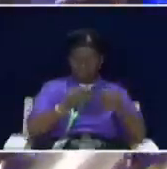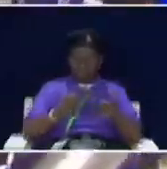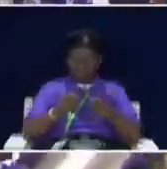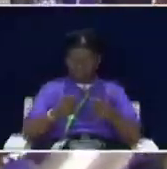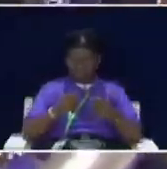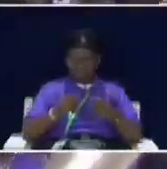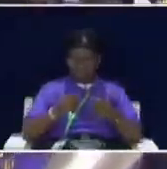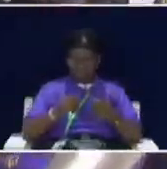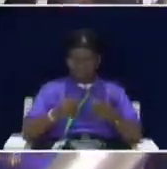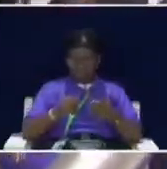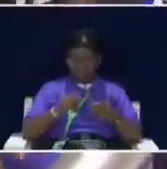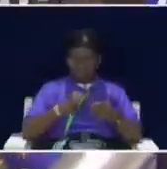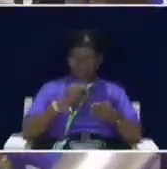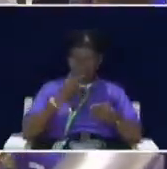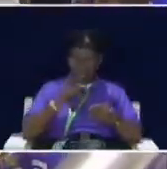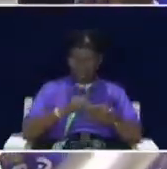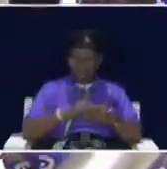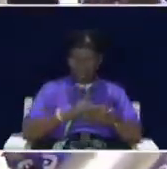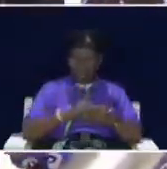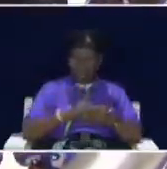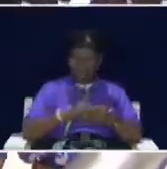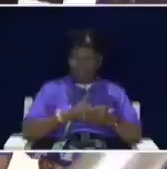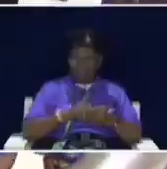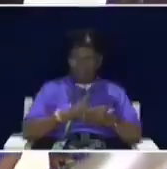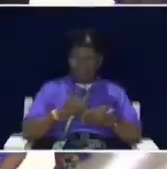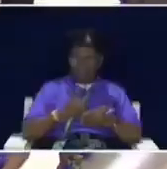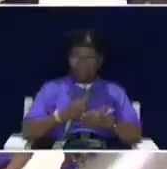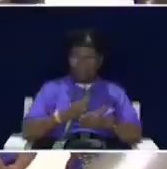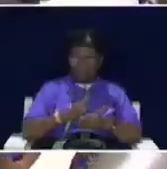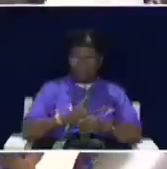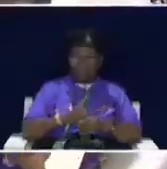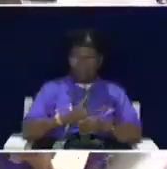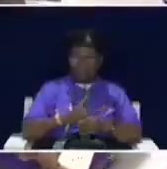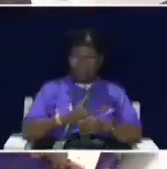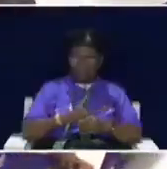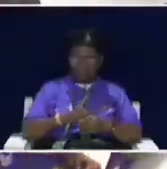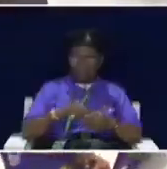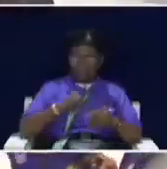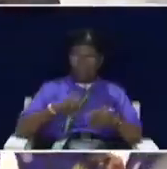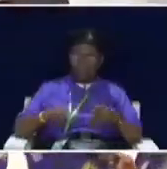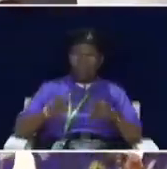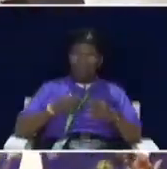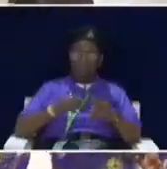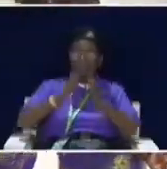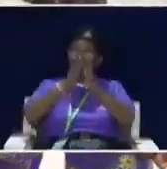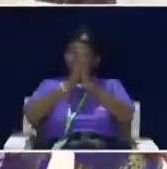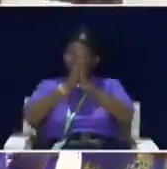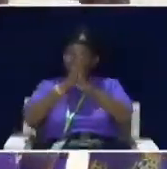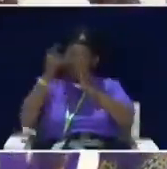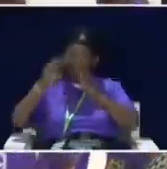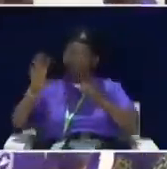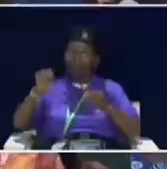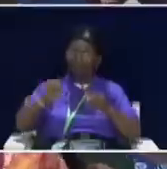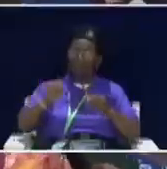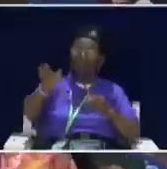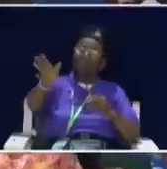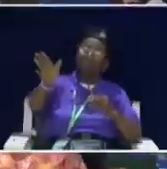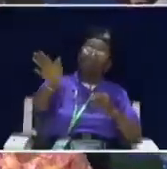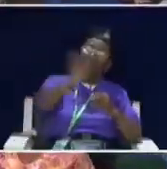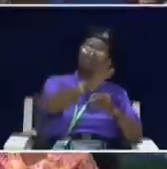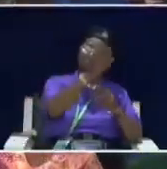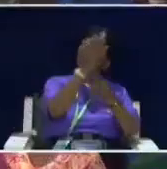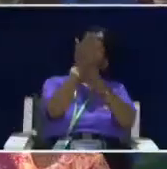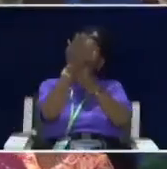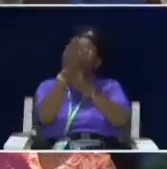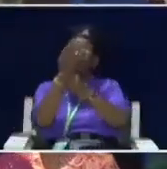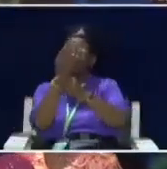faster. And the rest of us, please, let's stretch our hands towards these people and pray for